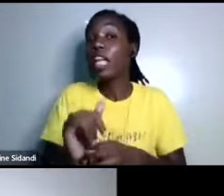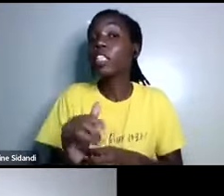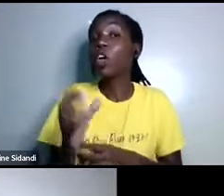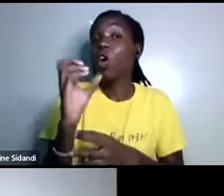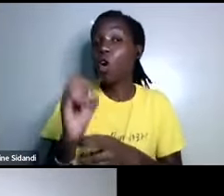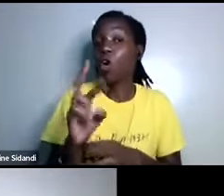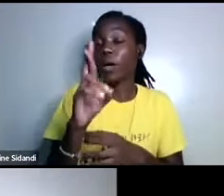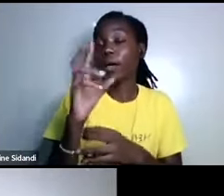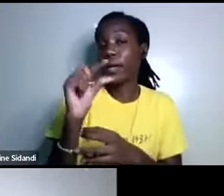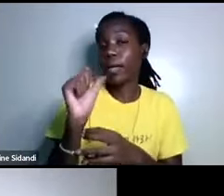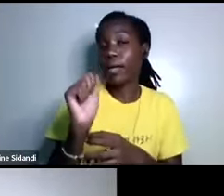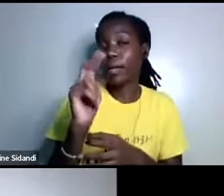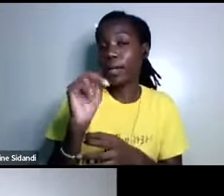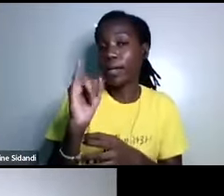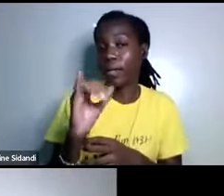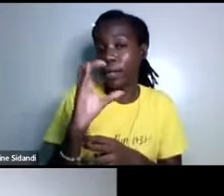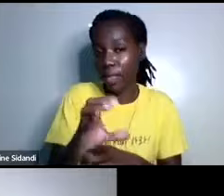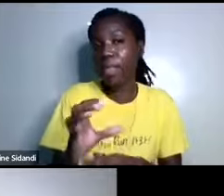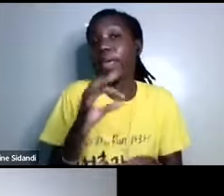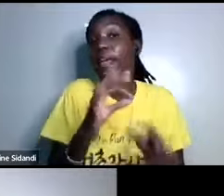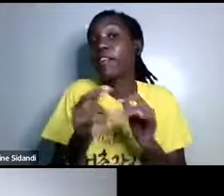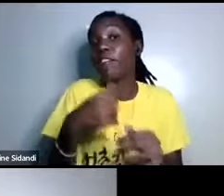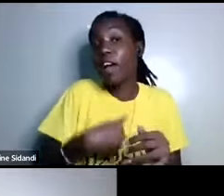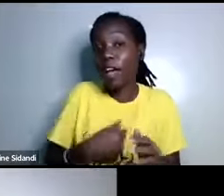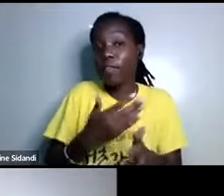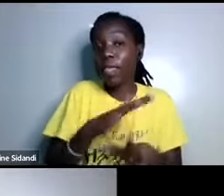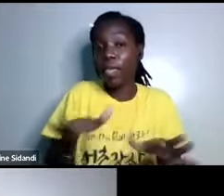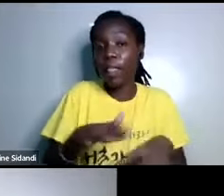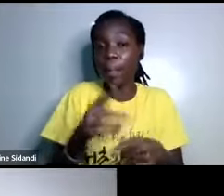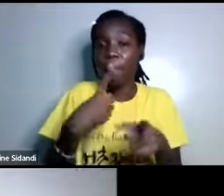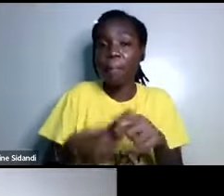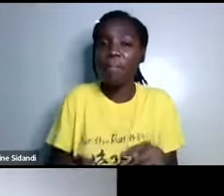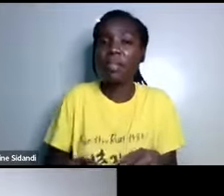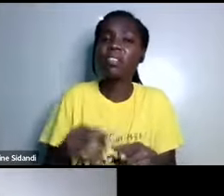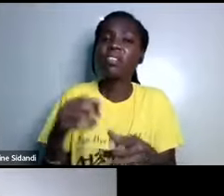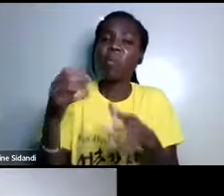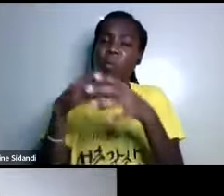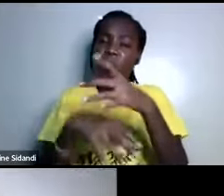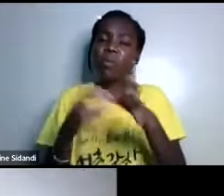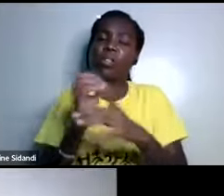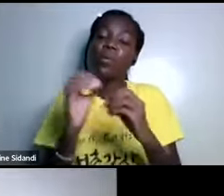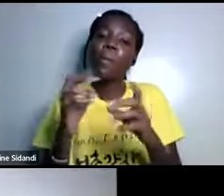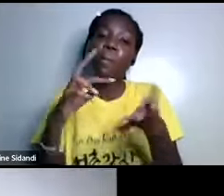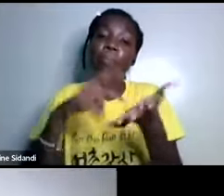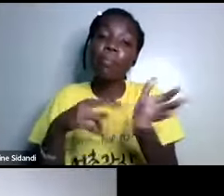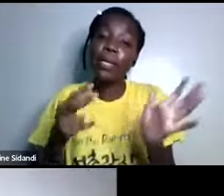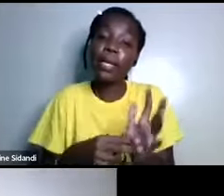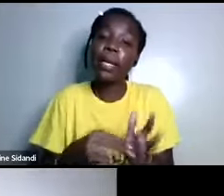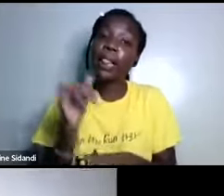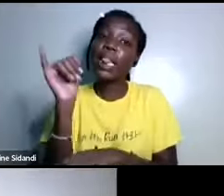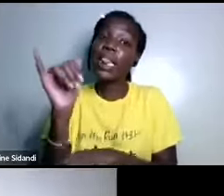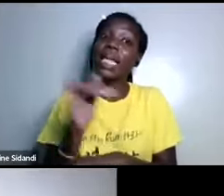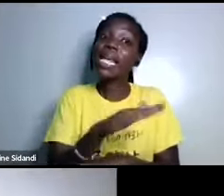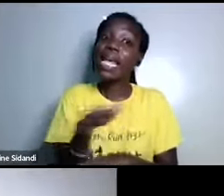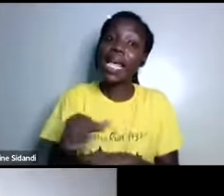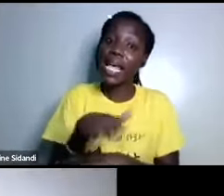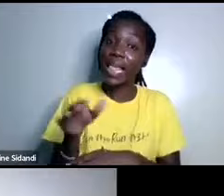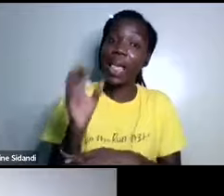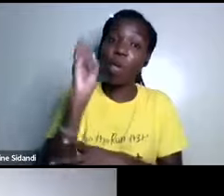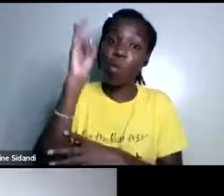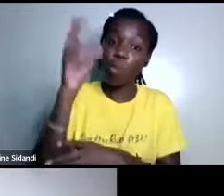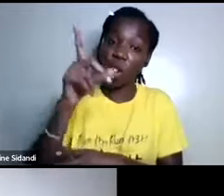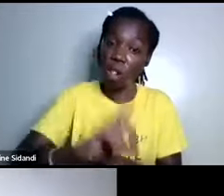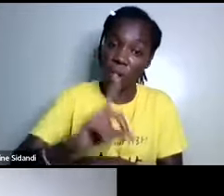or you're not driving people to a funnel, that website is down the drain as well. So if I were you, I would start spending money on paid